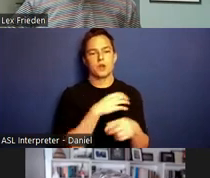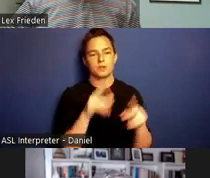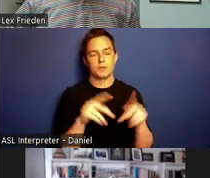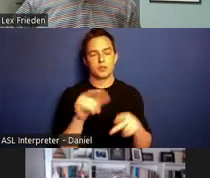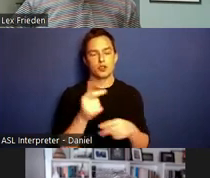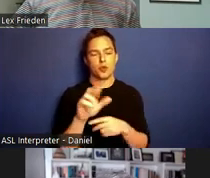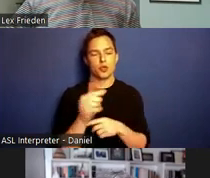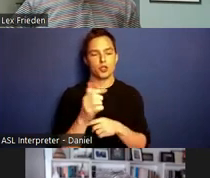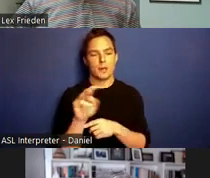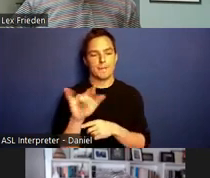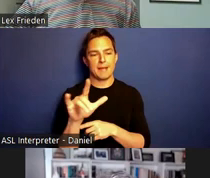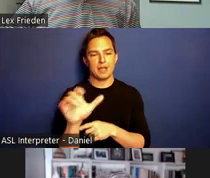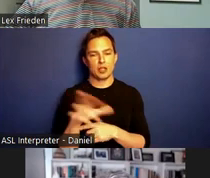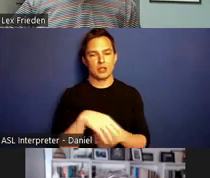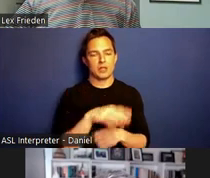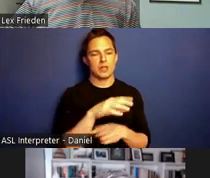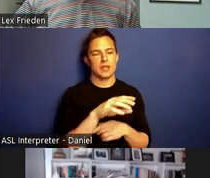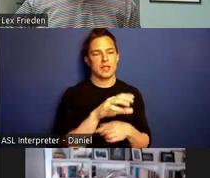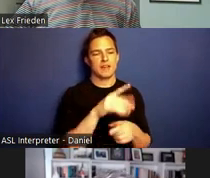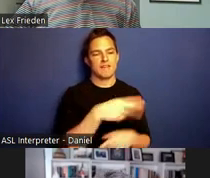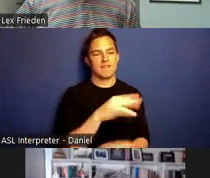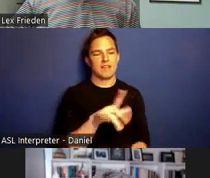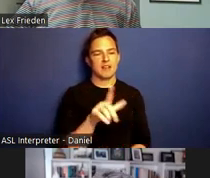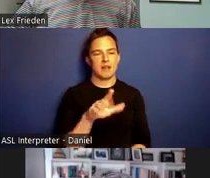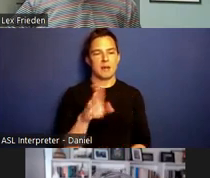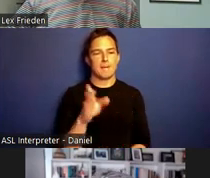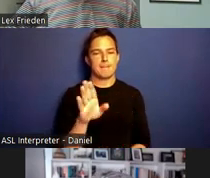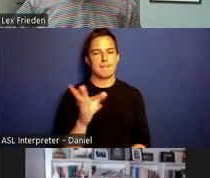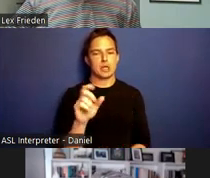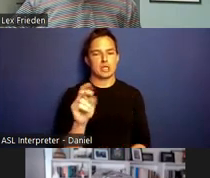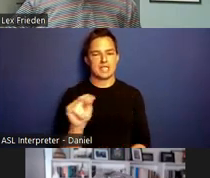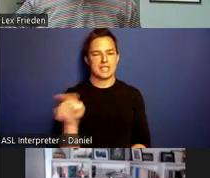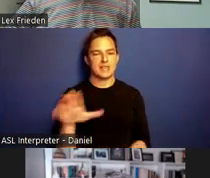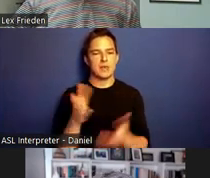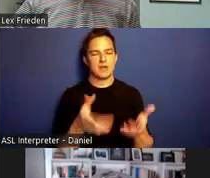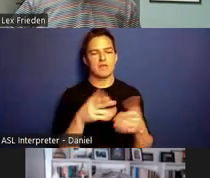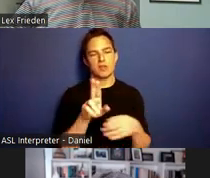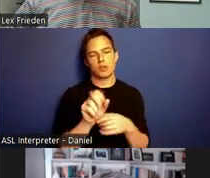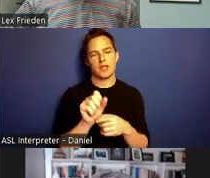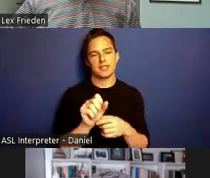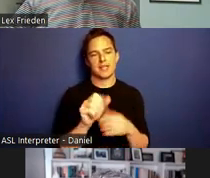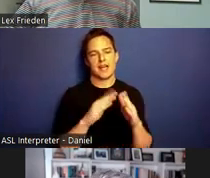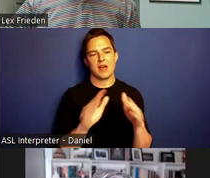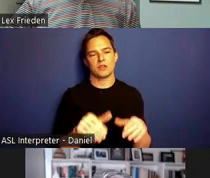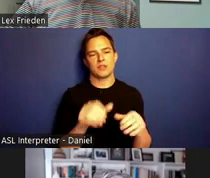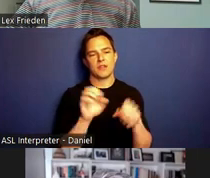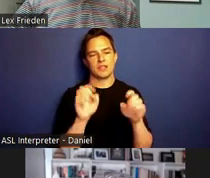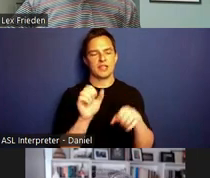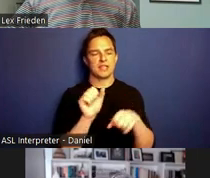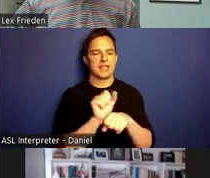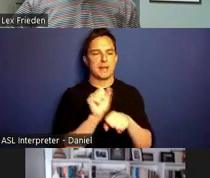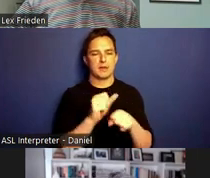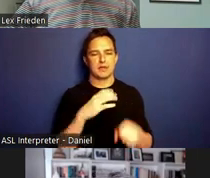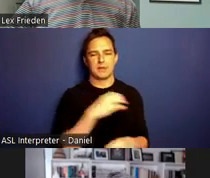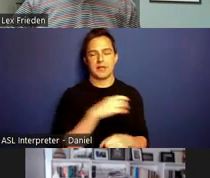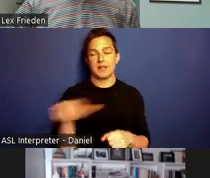and Congressman Philip Burton were there on behalf of the U.S. House Education and Labor Committee. They held an ad hoc